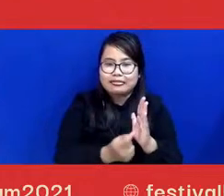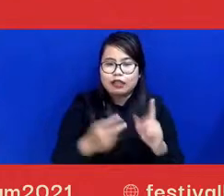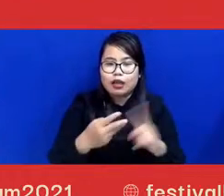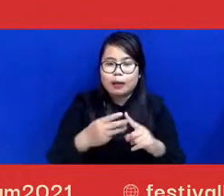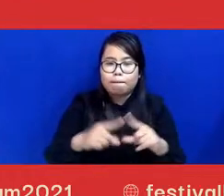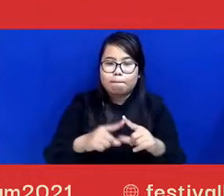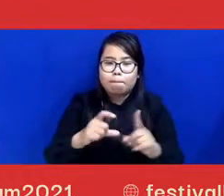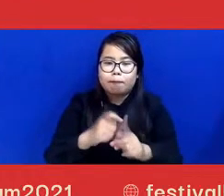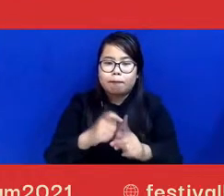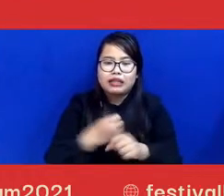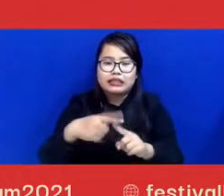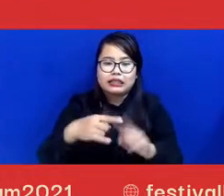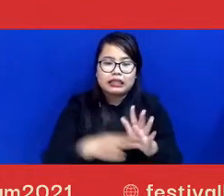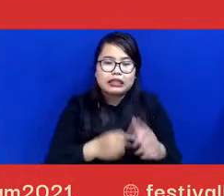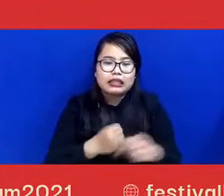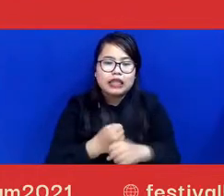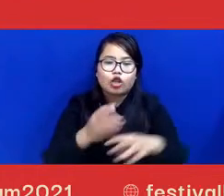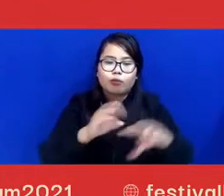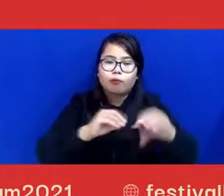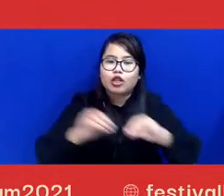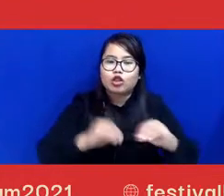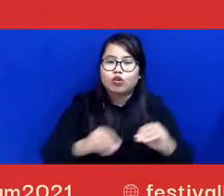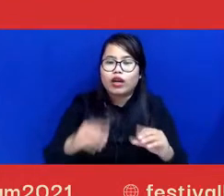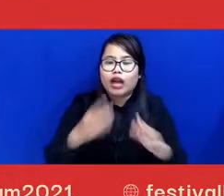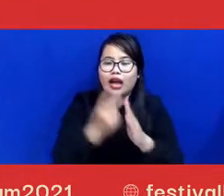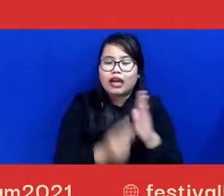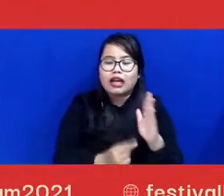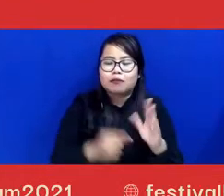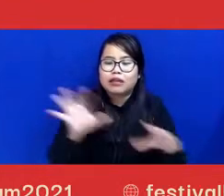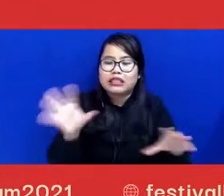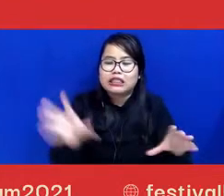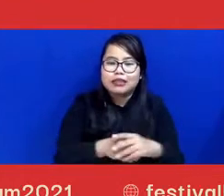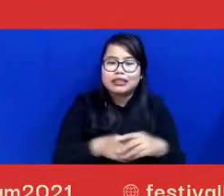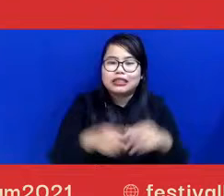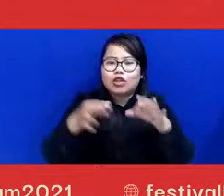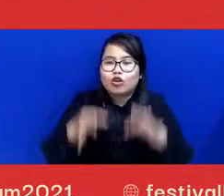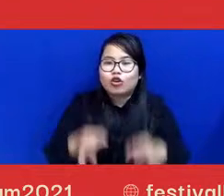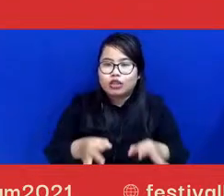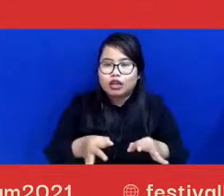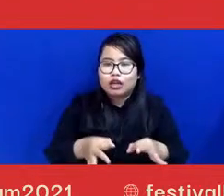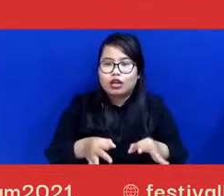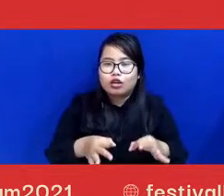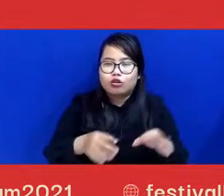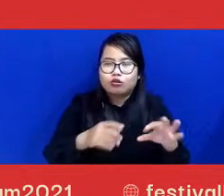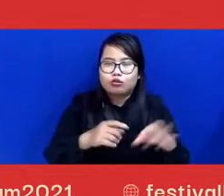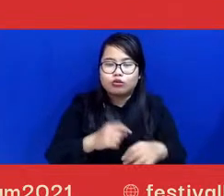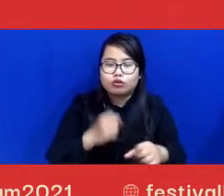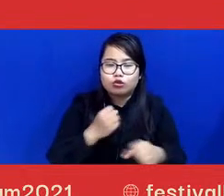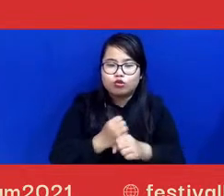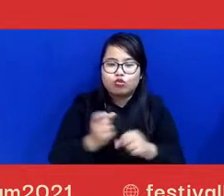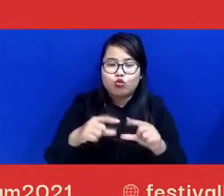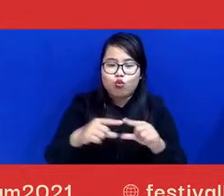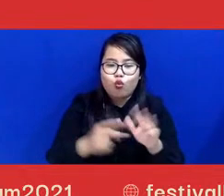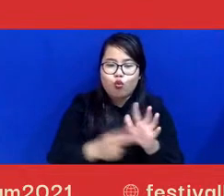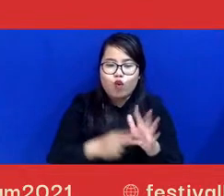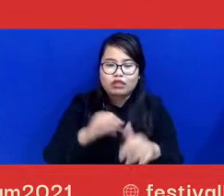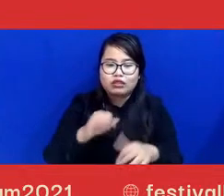then as well as Board of Education, we set aside certain amount